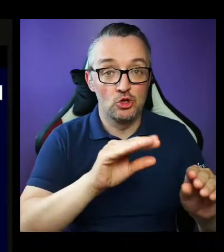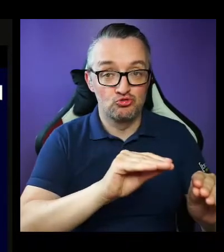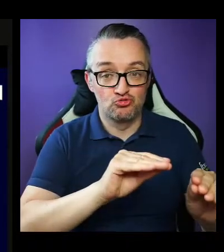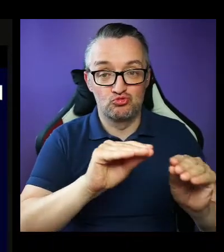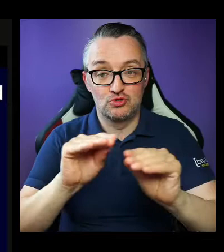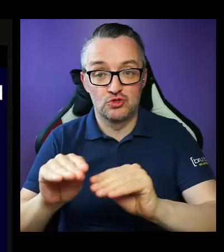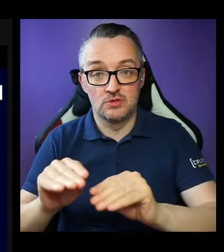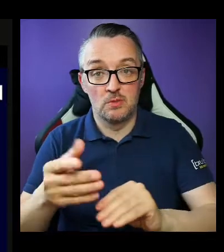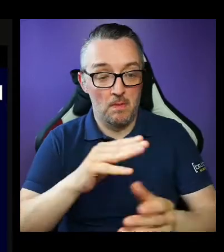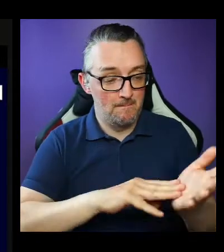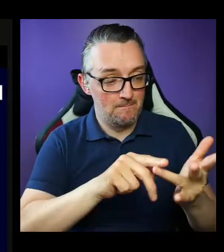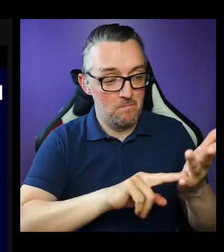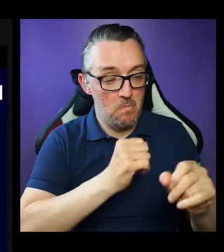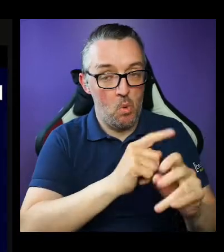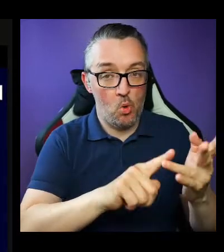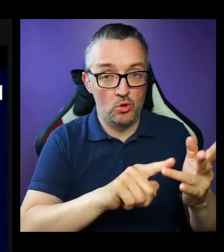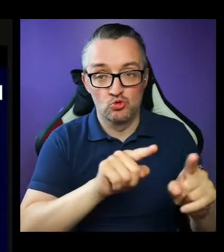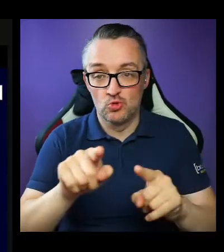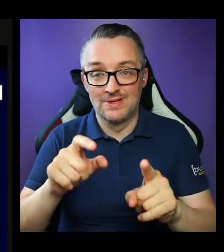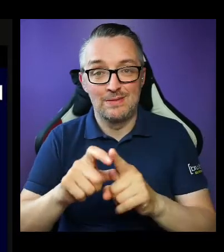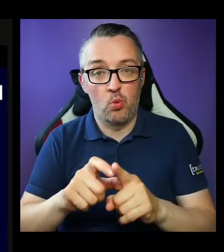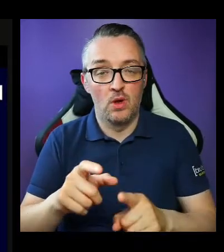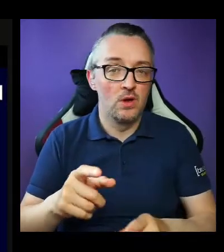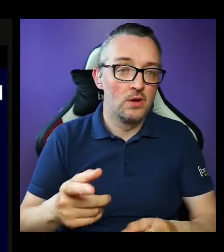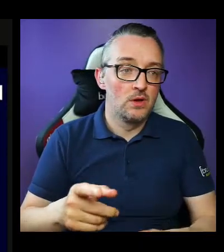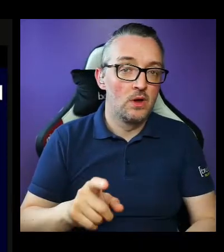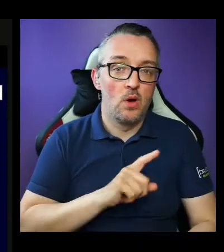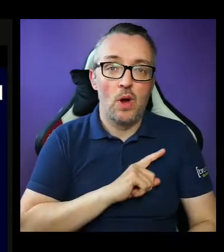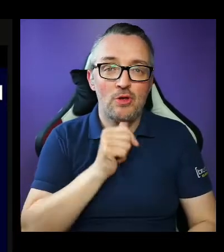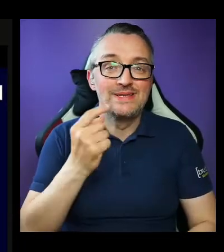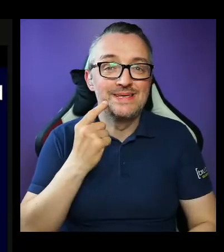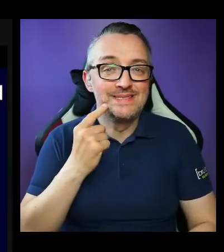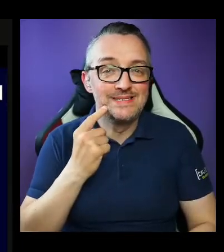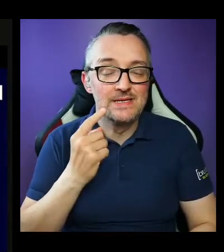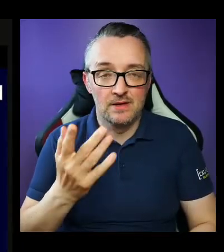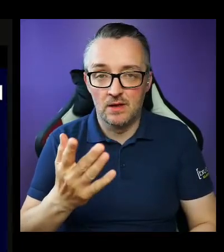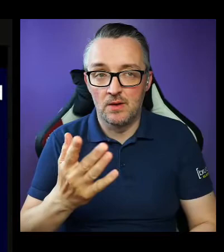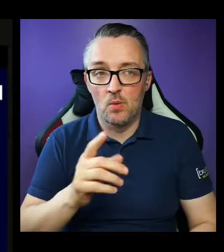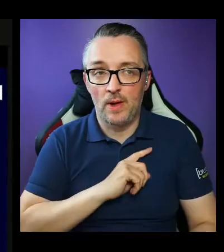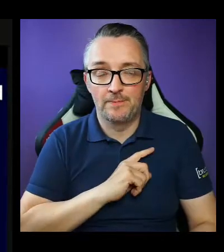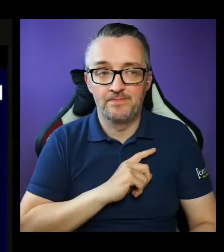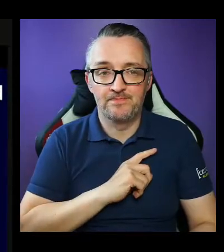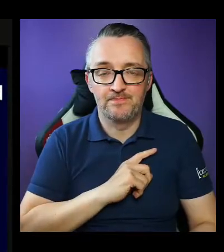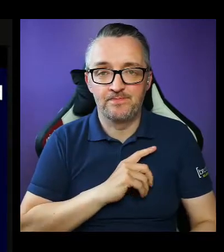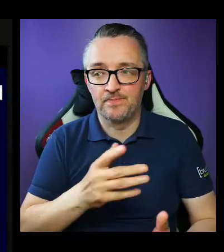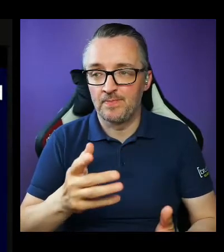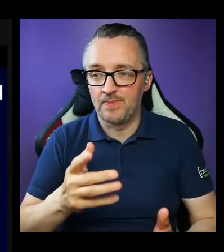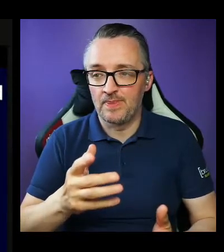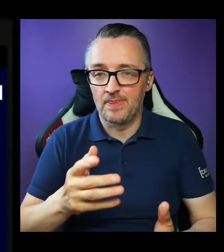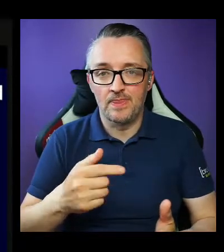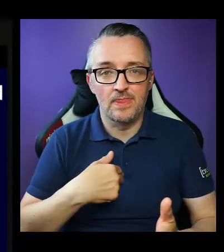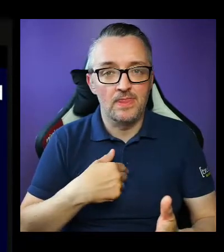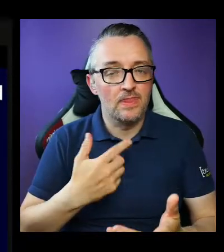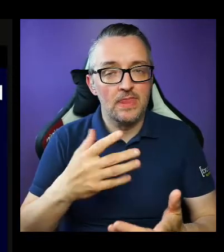to DynamoDB wasn't that easy, but I would say the main one was the fact that we're having a